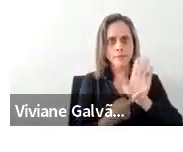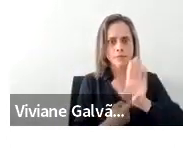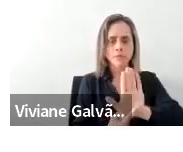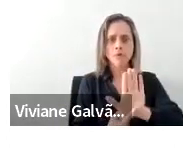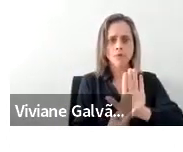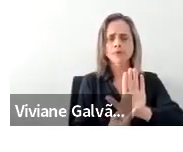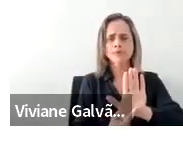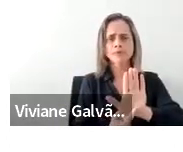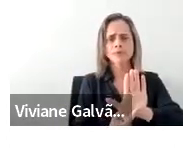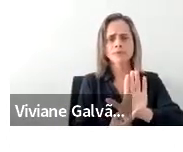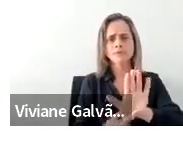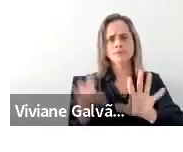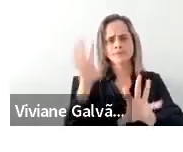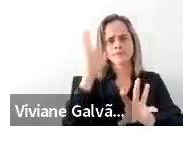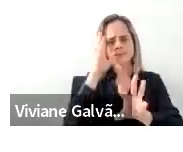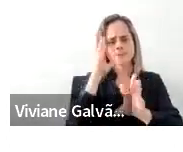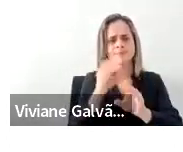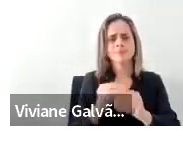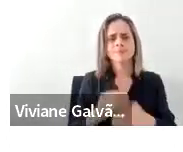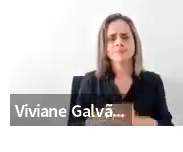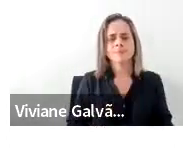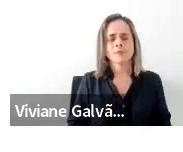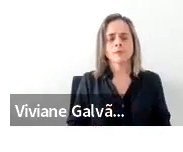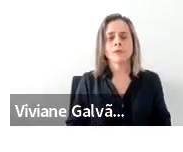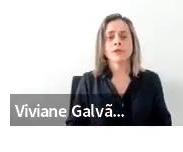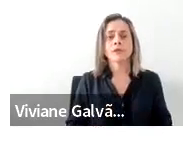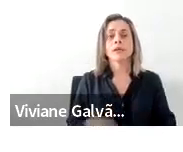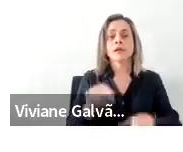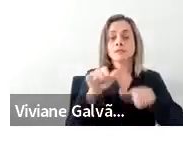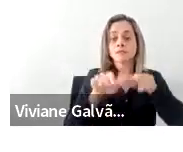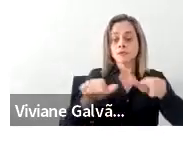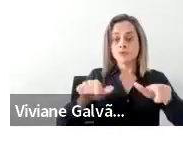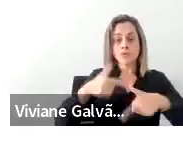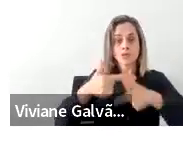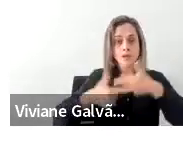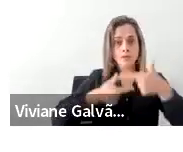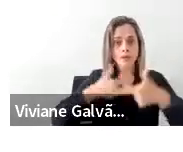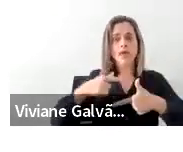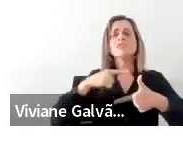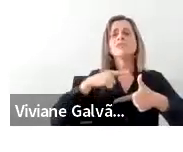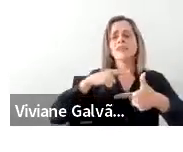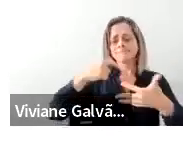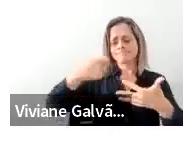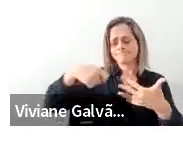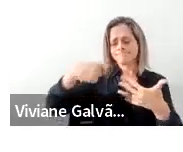He still has needs to satisfy and must therefore perform useful labors of various kinds.